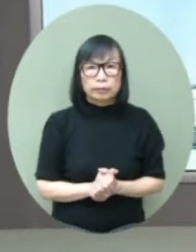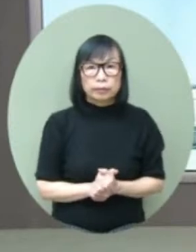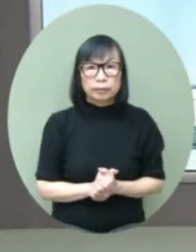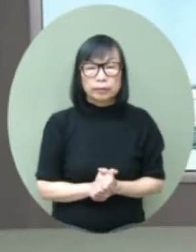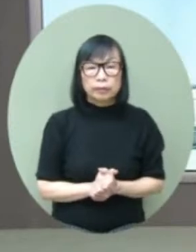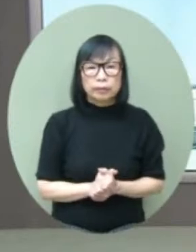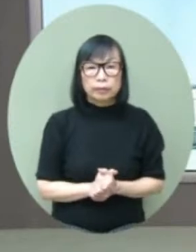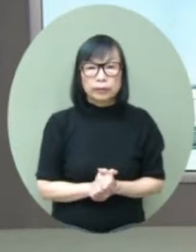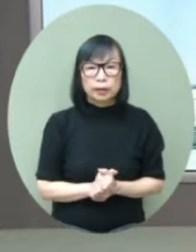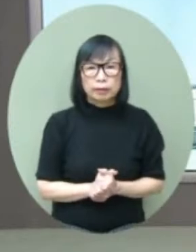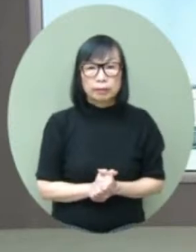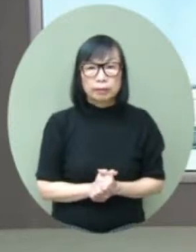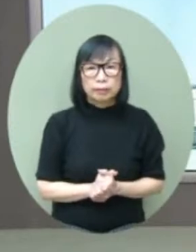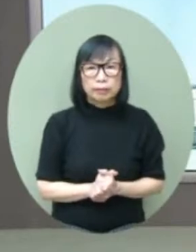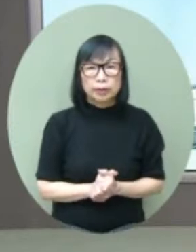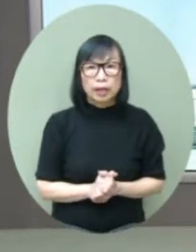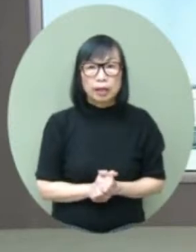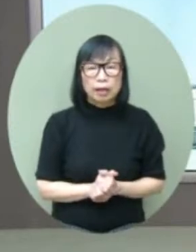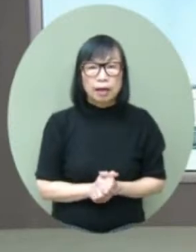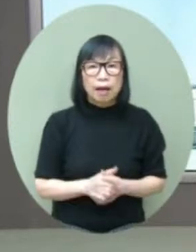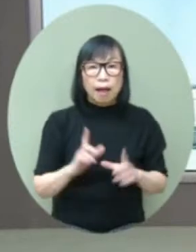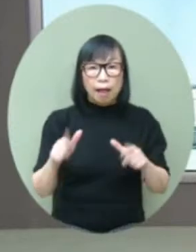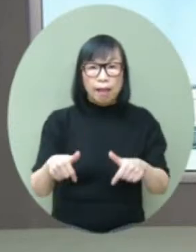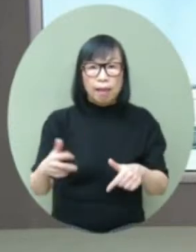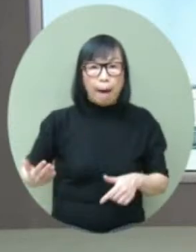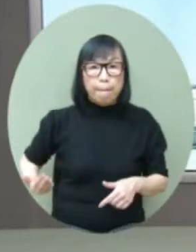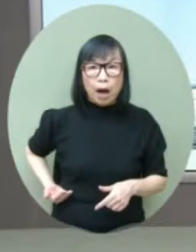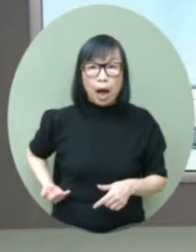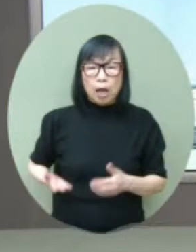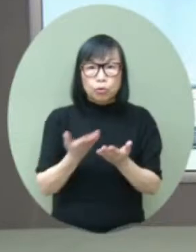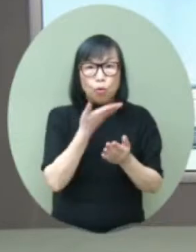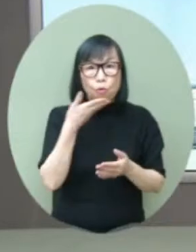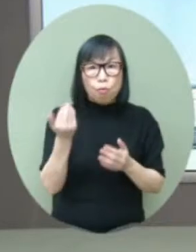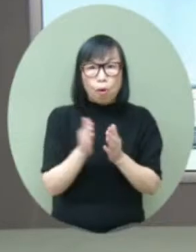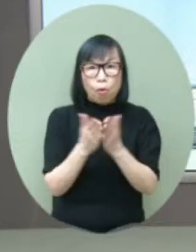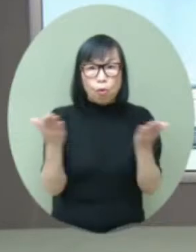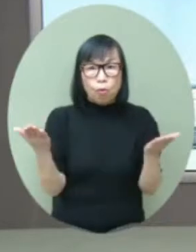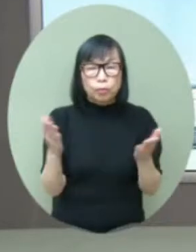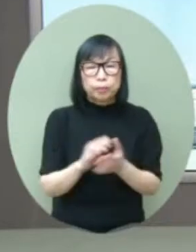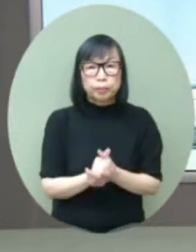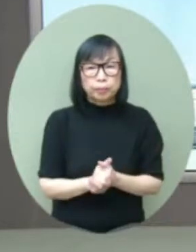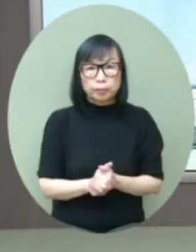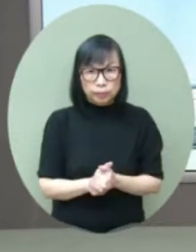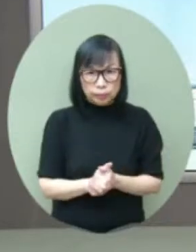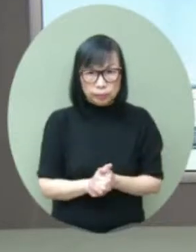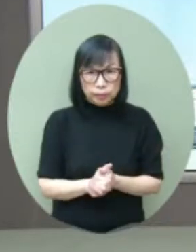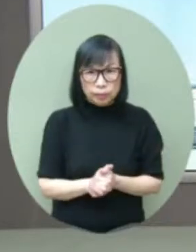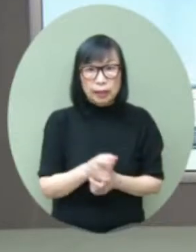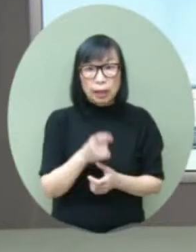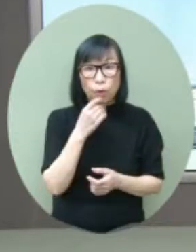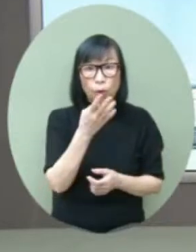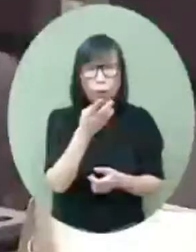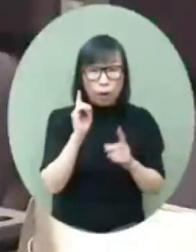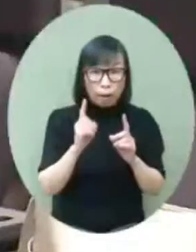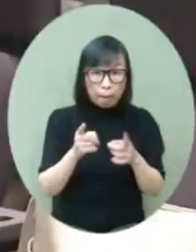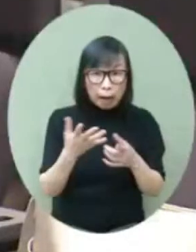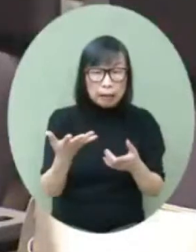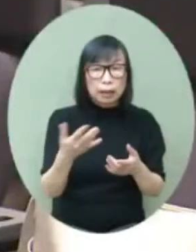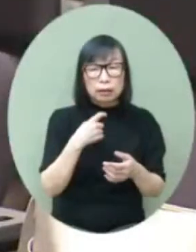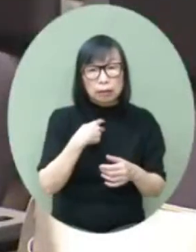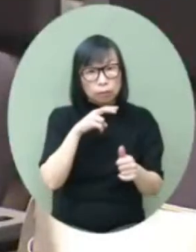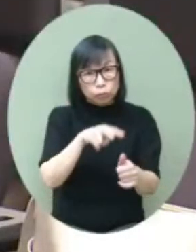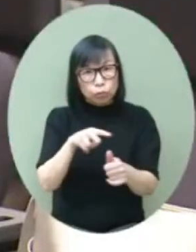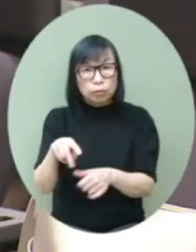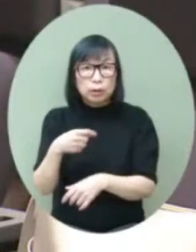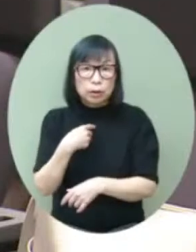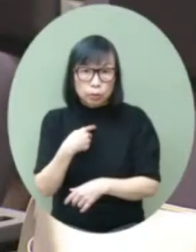A few questions from SCMP. With hundreds of people to track down, have health authorities reached its manpower